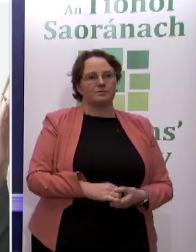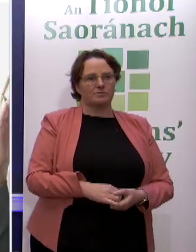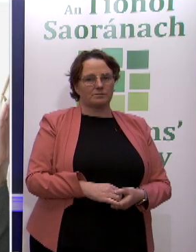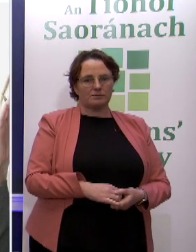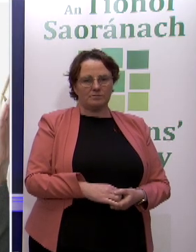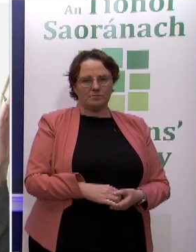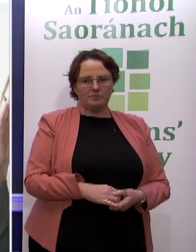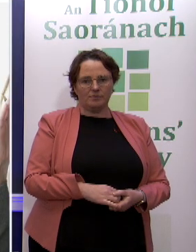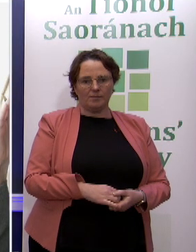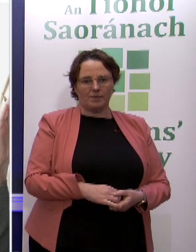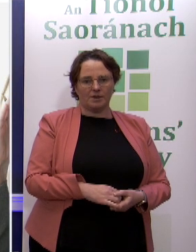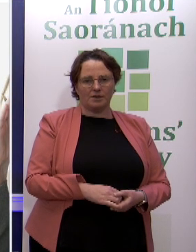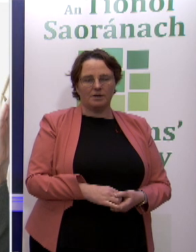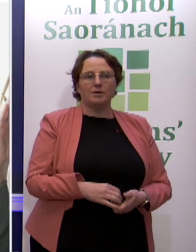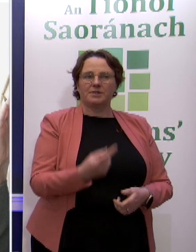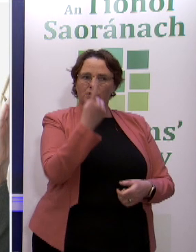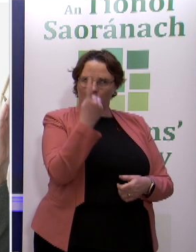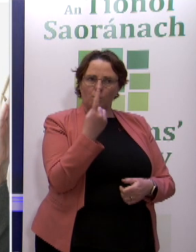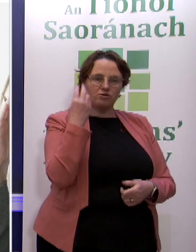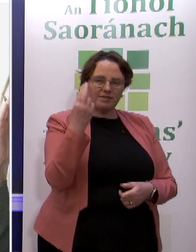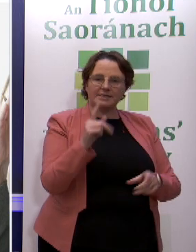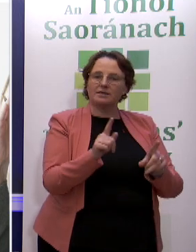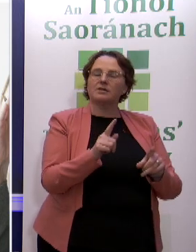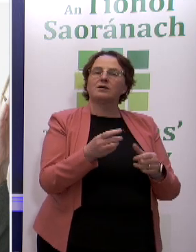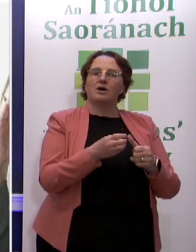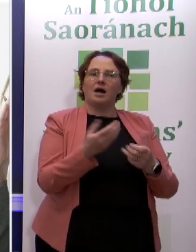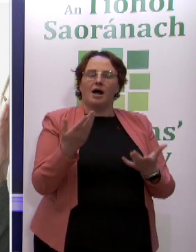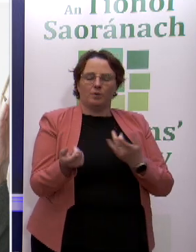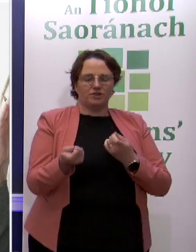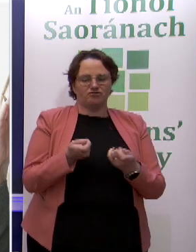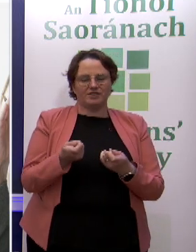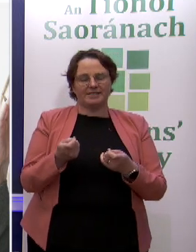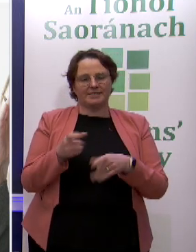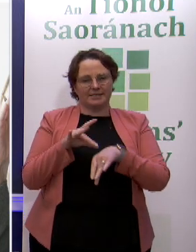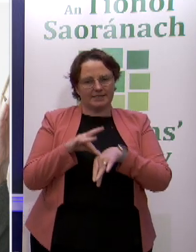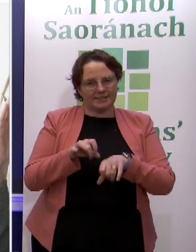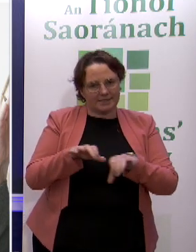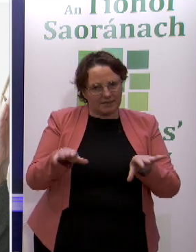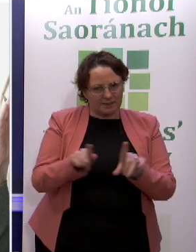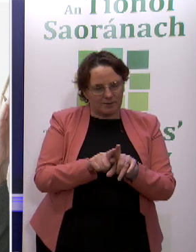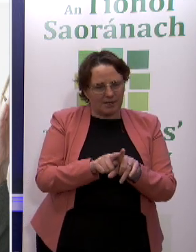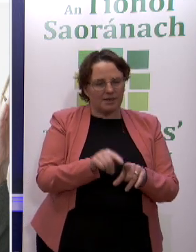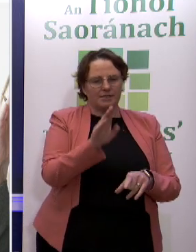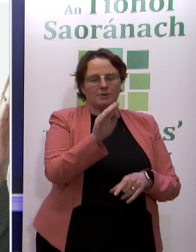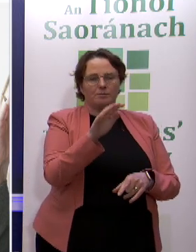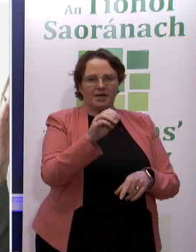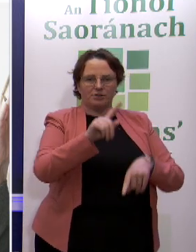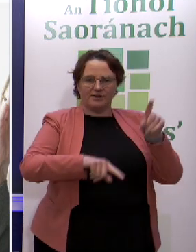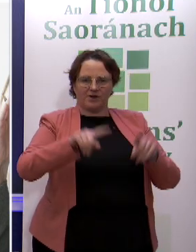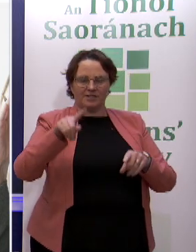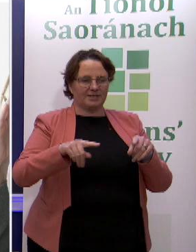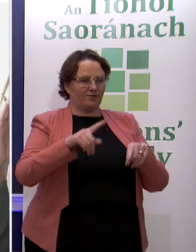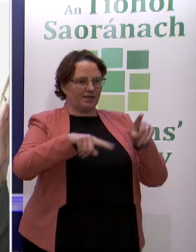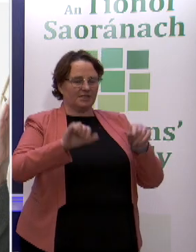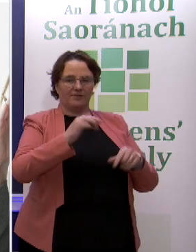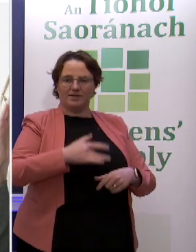affected by biodiversity loss, it's our ability to treat diseases as well. So biodiversity, that variety of life, provides